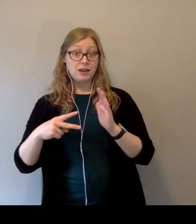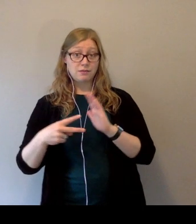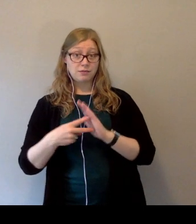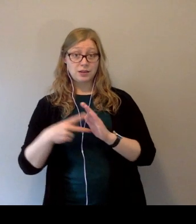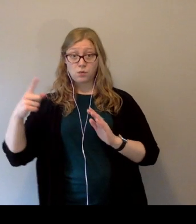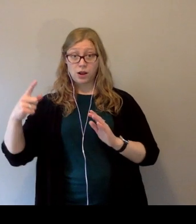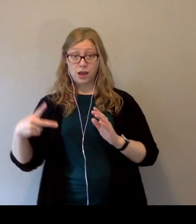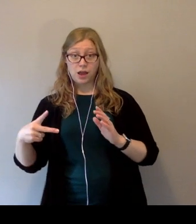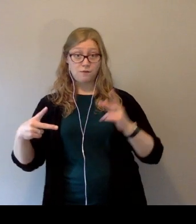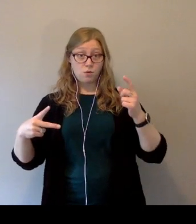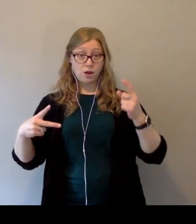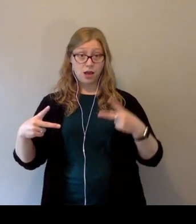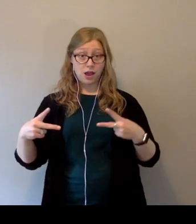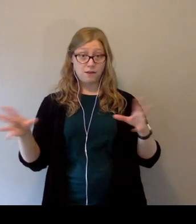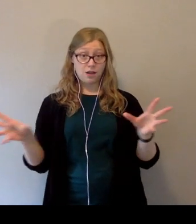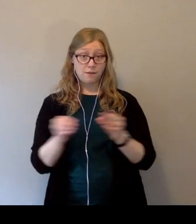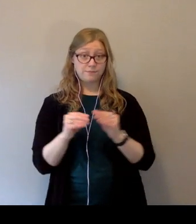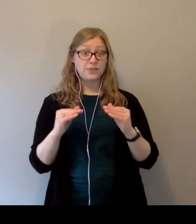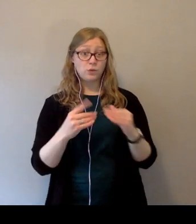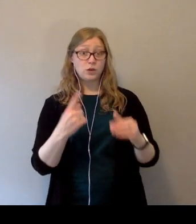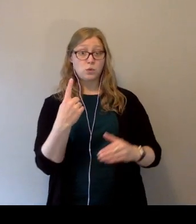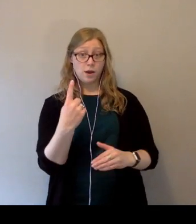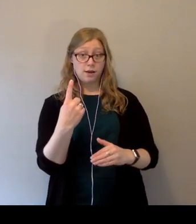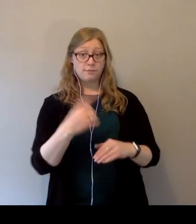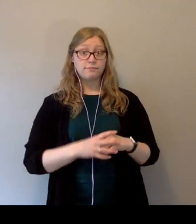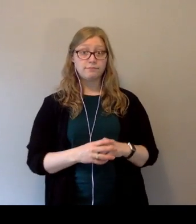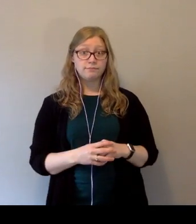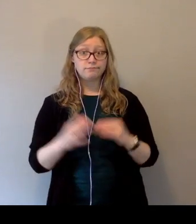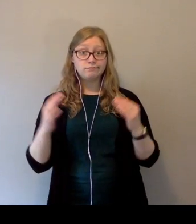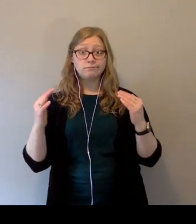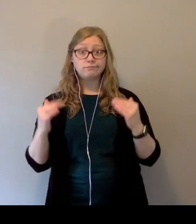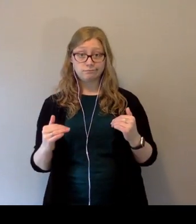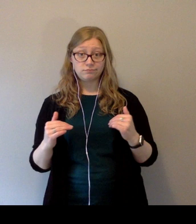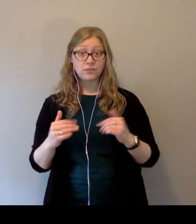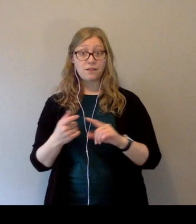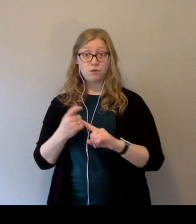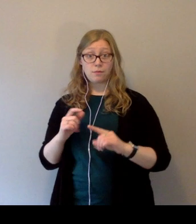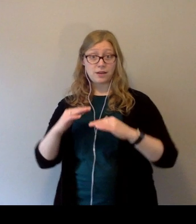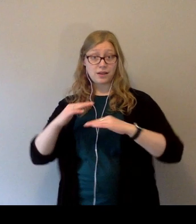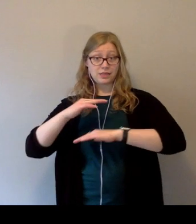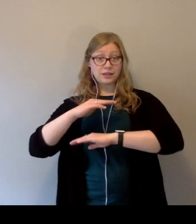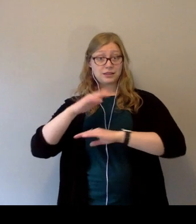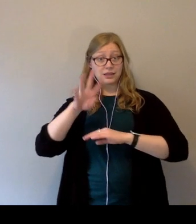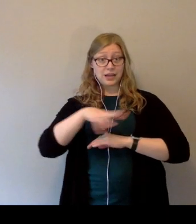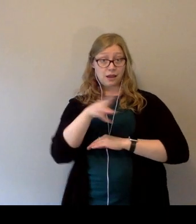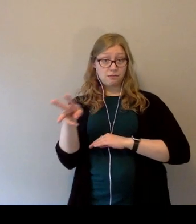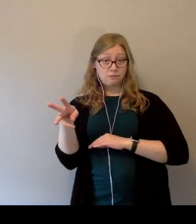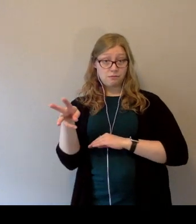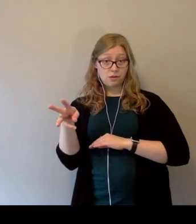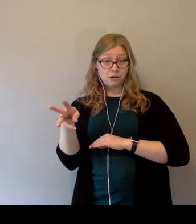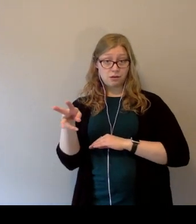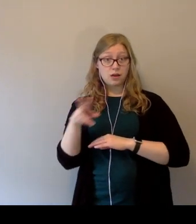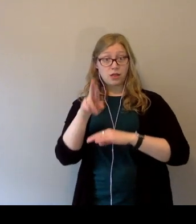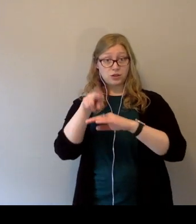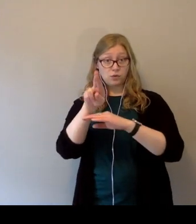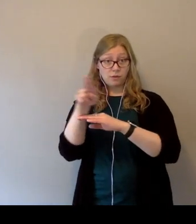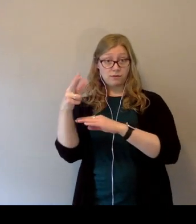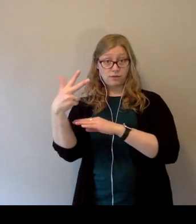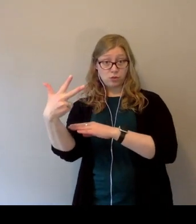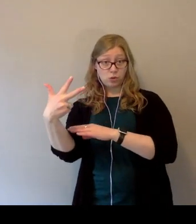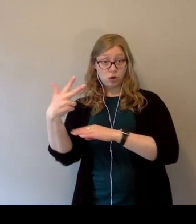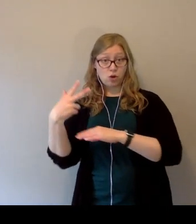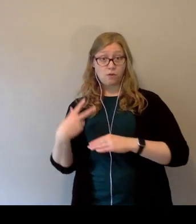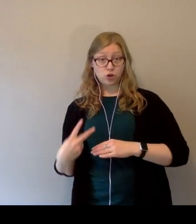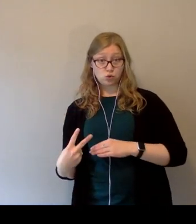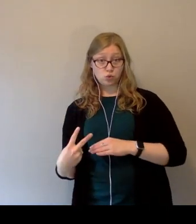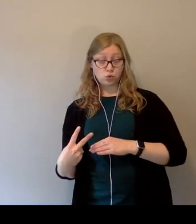30. Again, from our table, this is the square root of 3 over 2 plus the square root of 3 over 2. The way to think about this is it's half of the